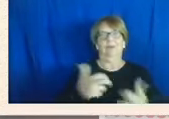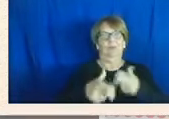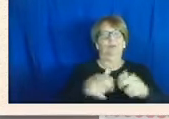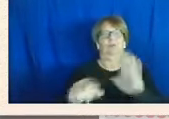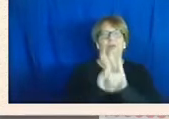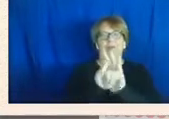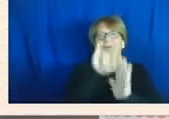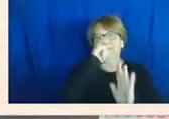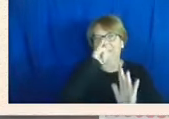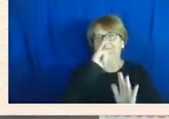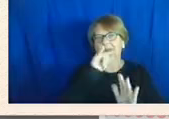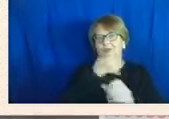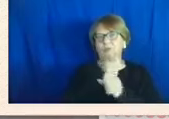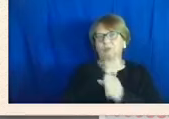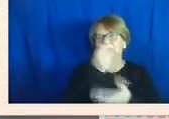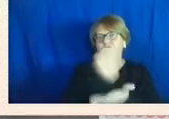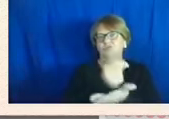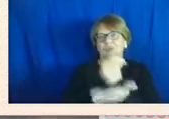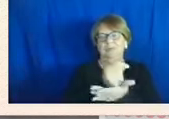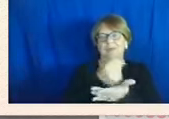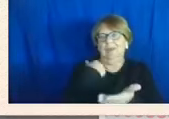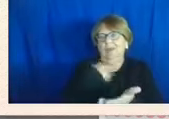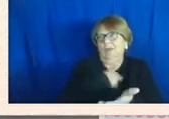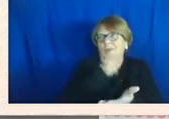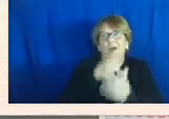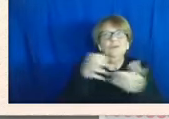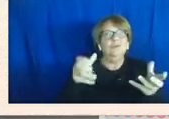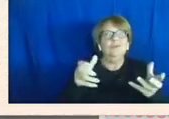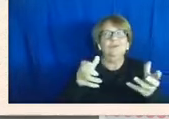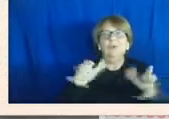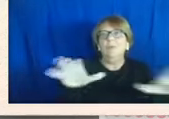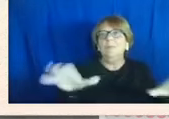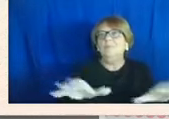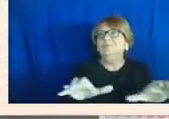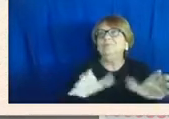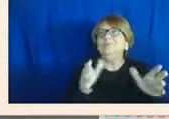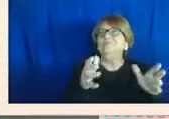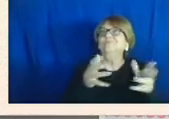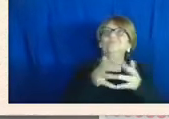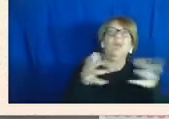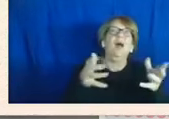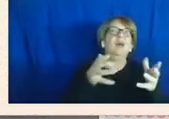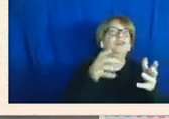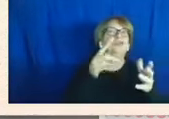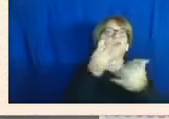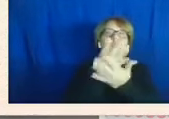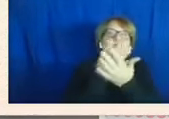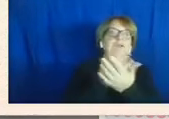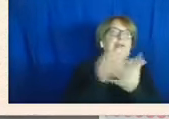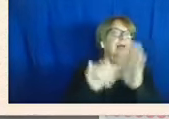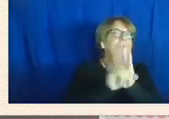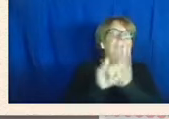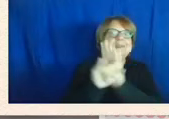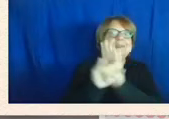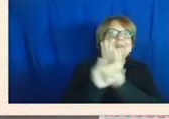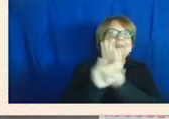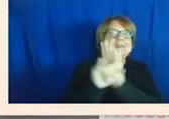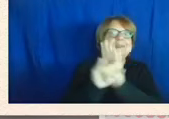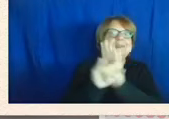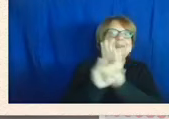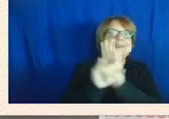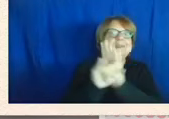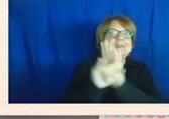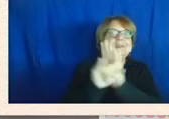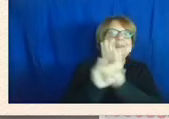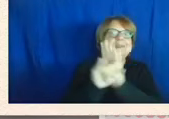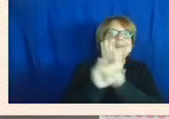very little to sort of screen and identify some of these kids so that they can get the assistance that they need, and maybe